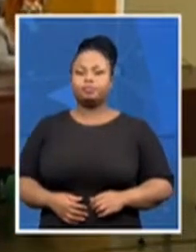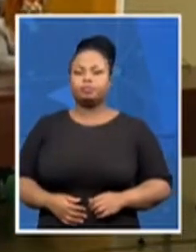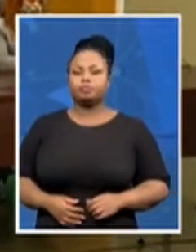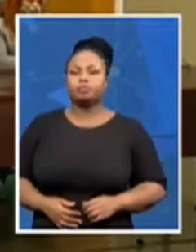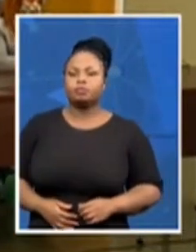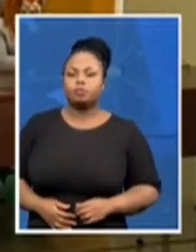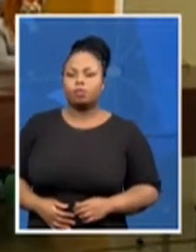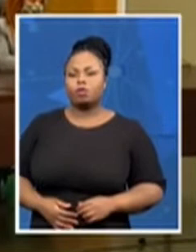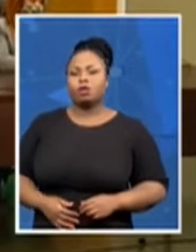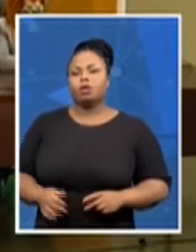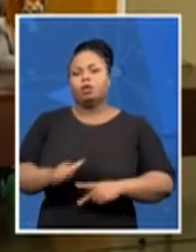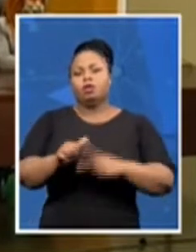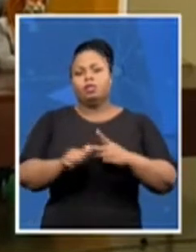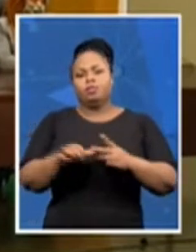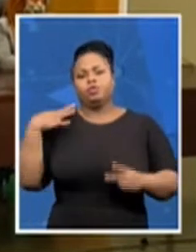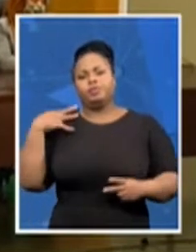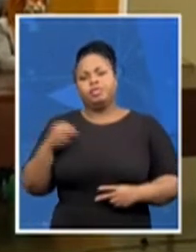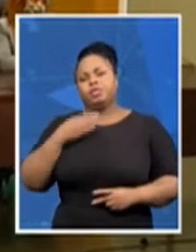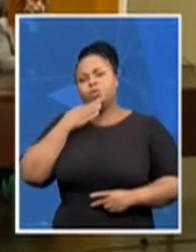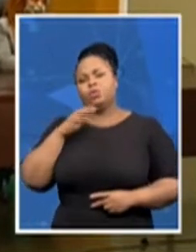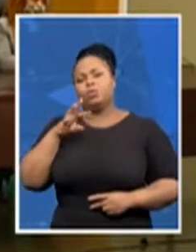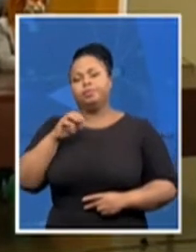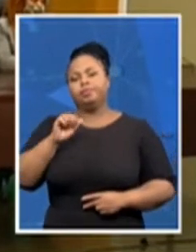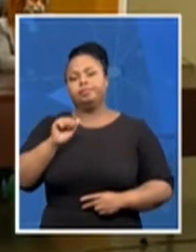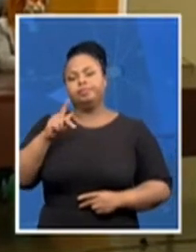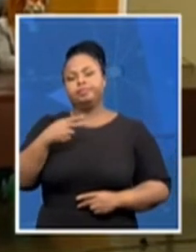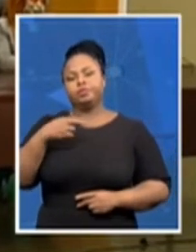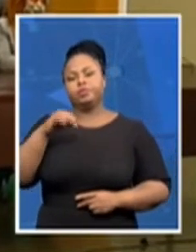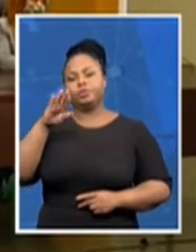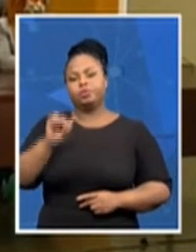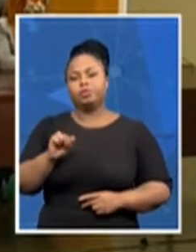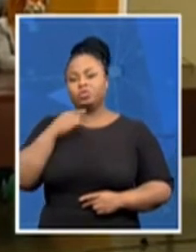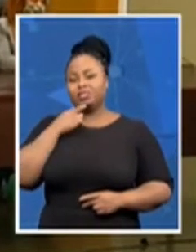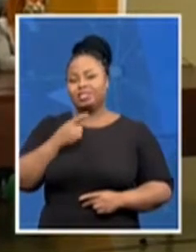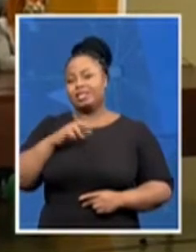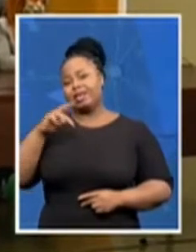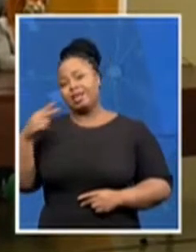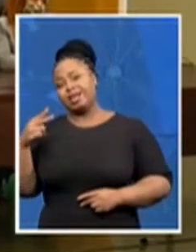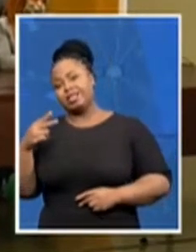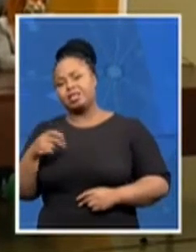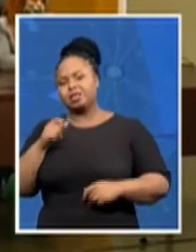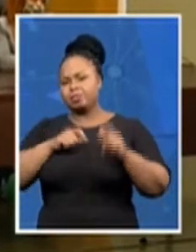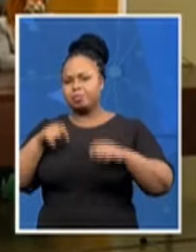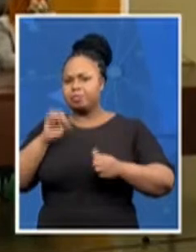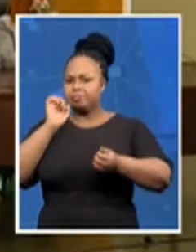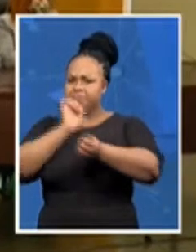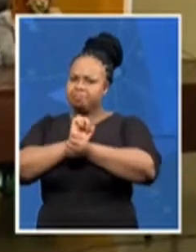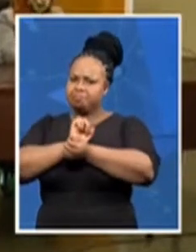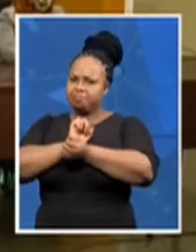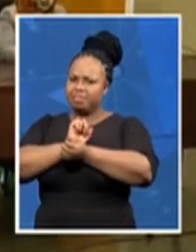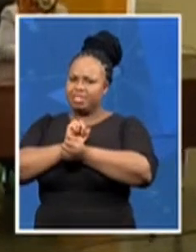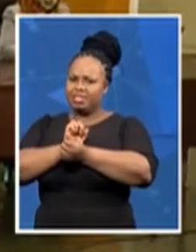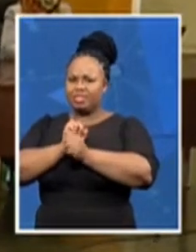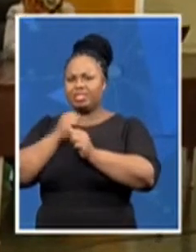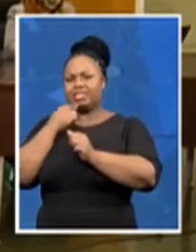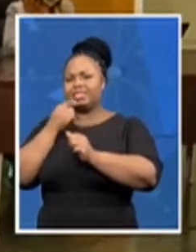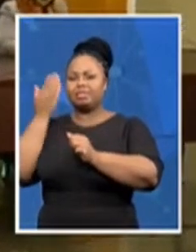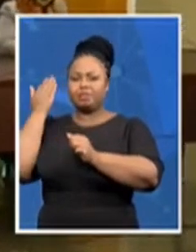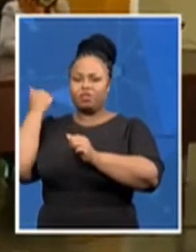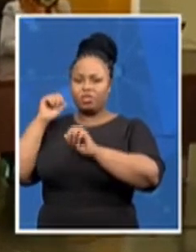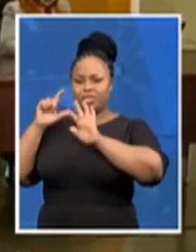seven suspects have been arrested, but just now I just heard you saying only five have been arrested. What's the correct